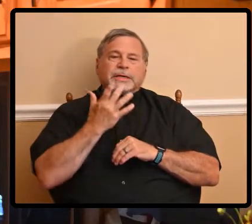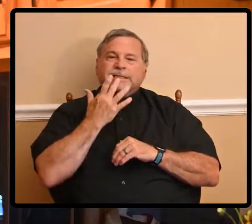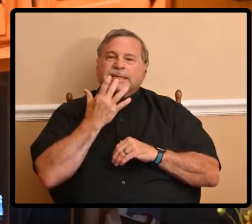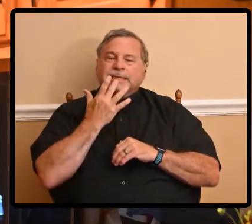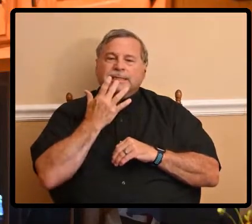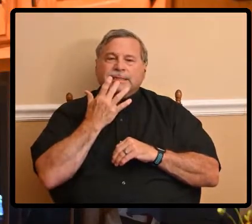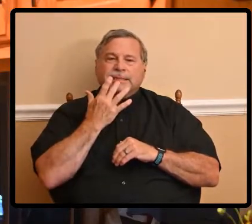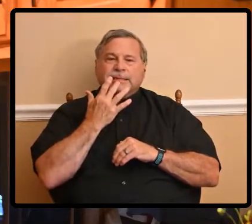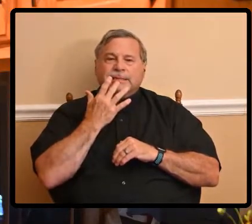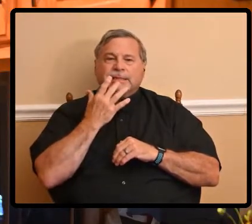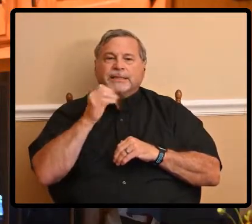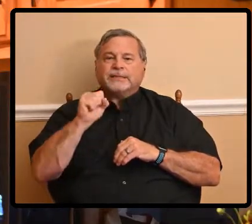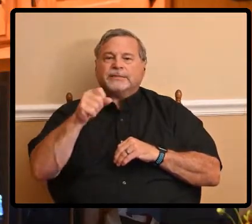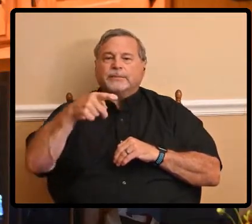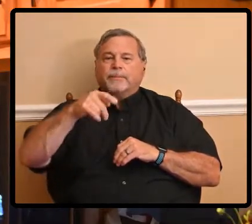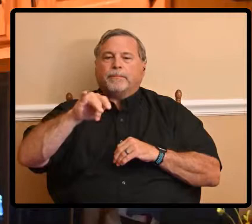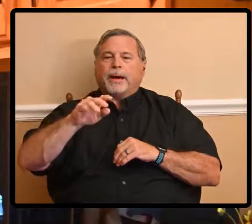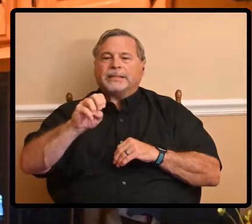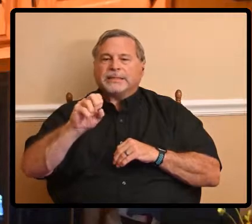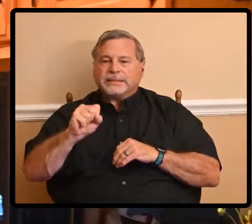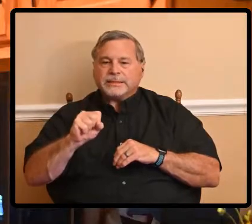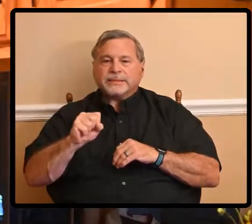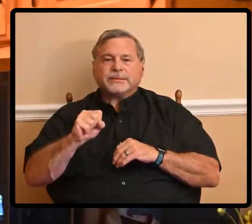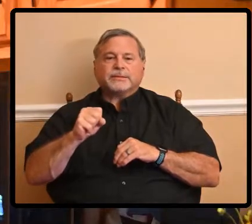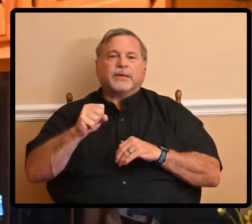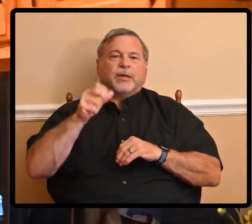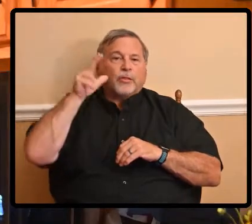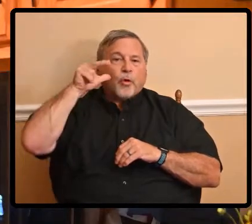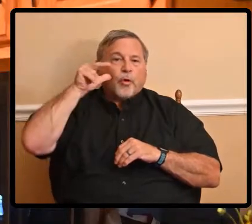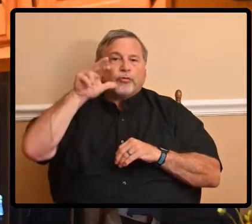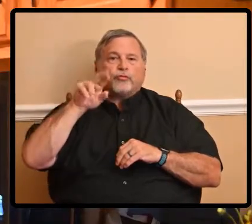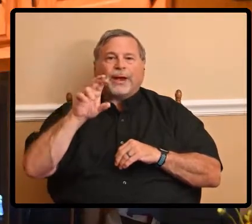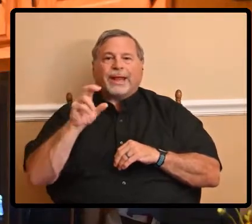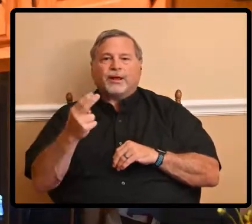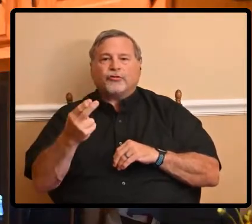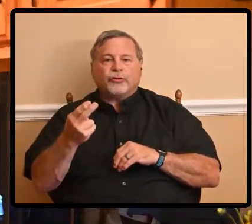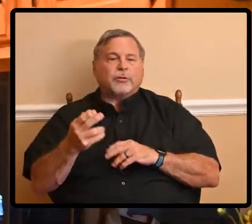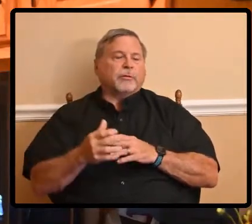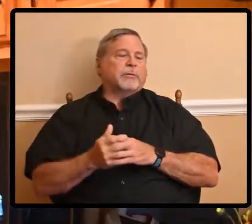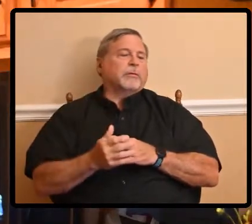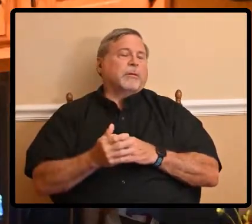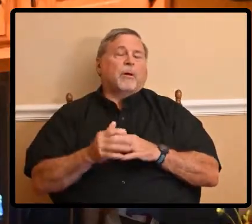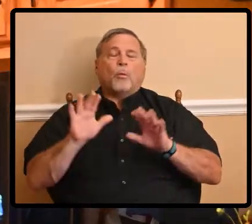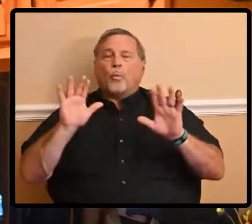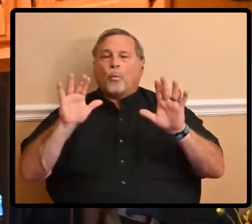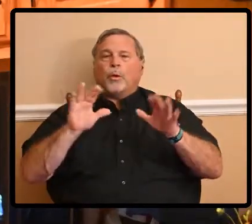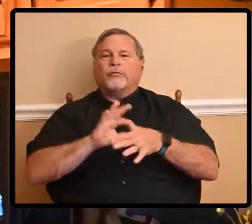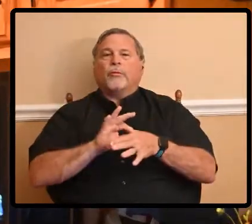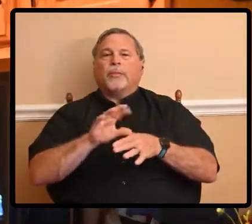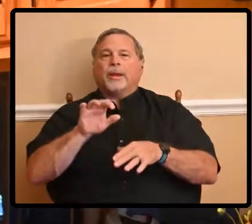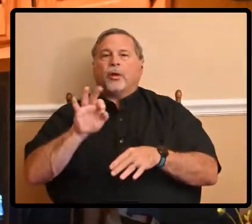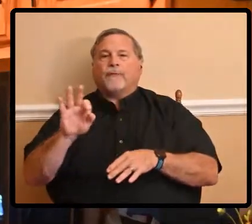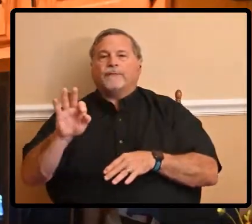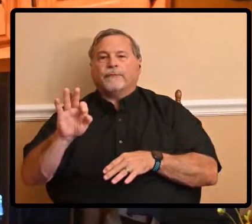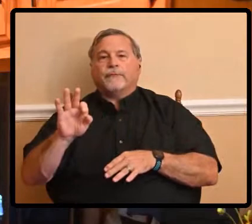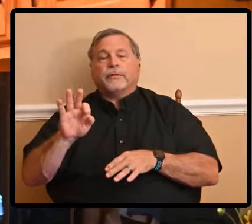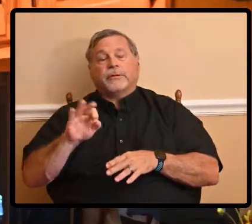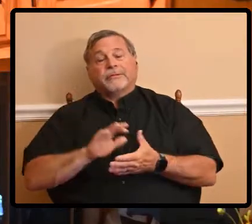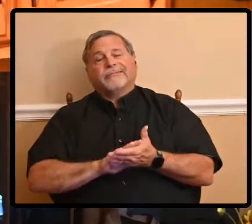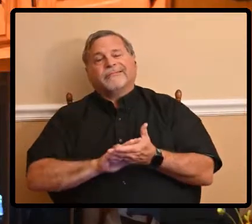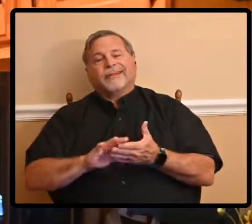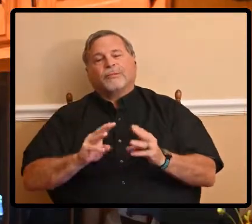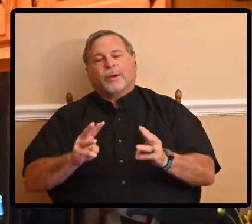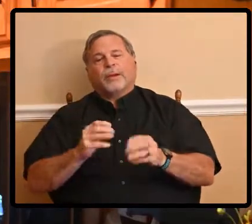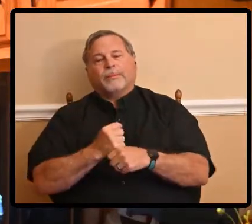You can taste the spices we put into it, the horseradish. Makes a wonderful meatloaf. So this